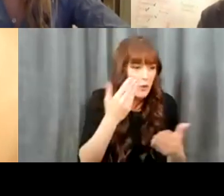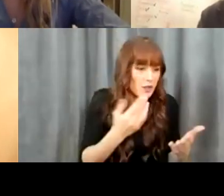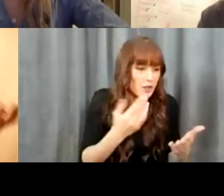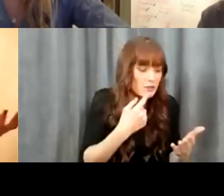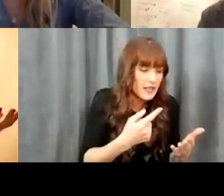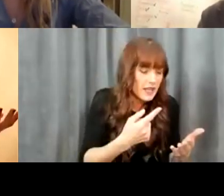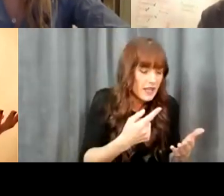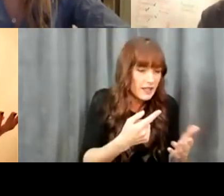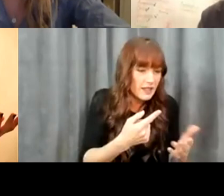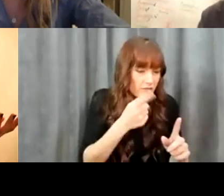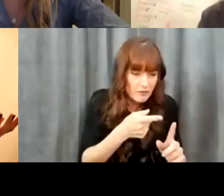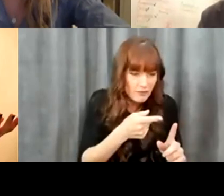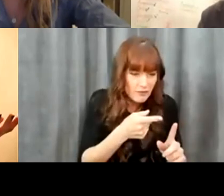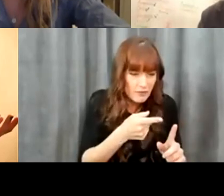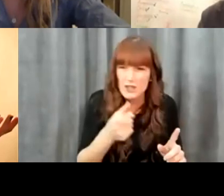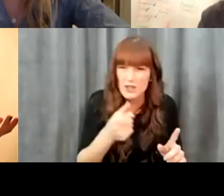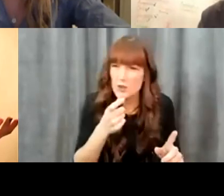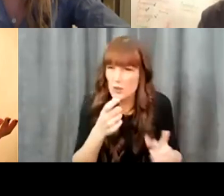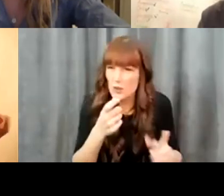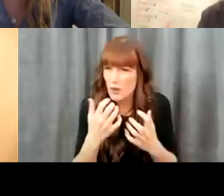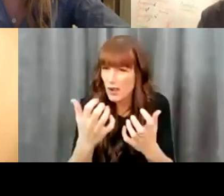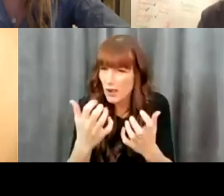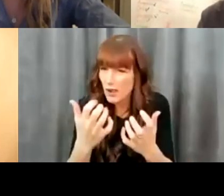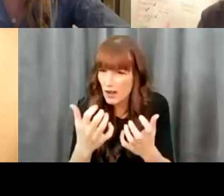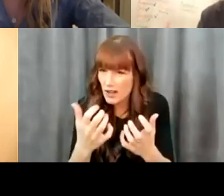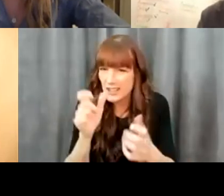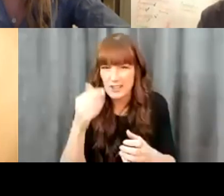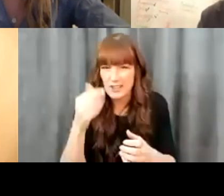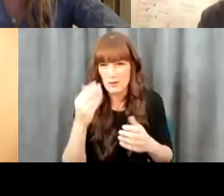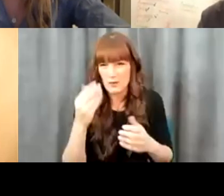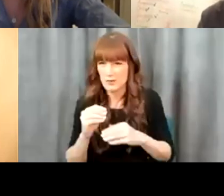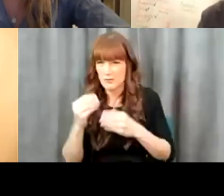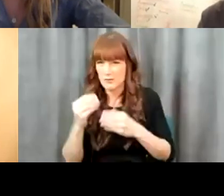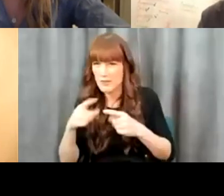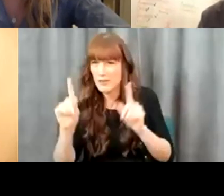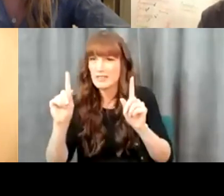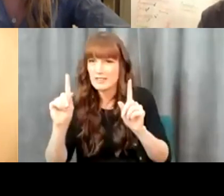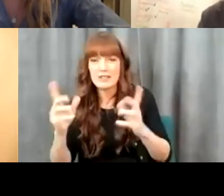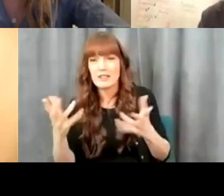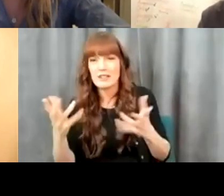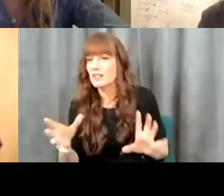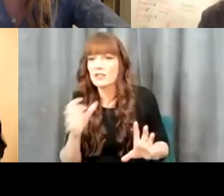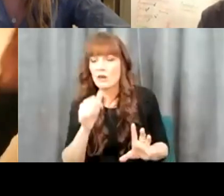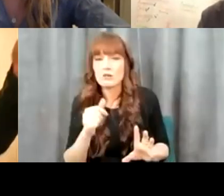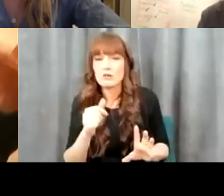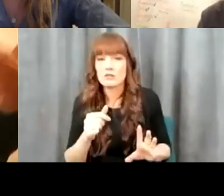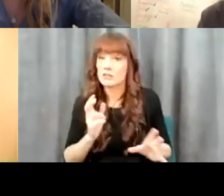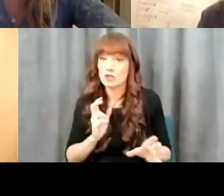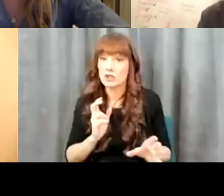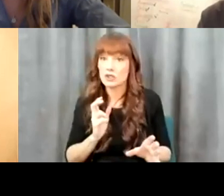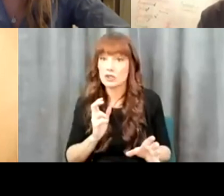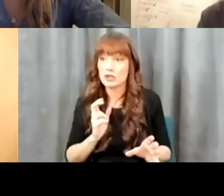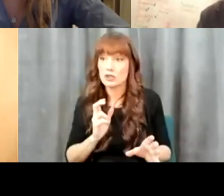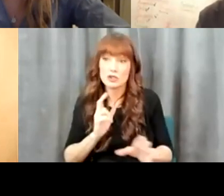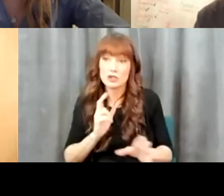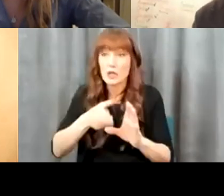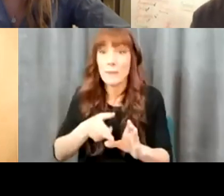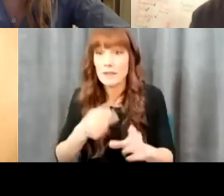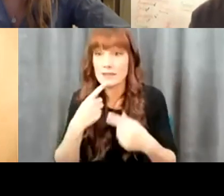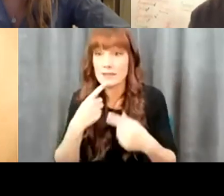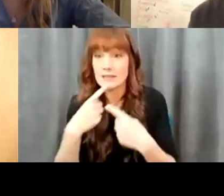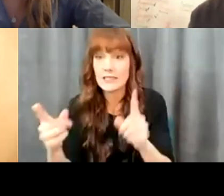it's impossible to know if you're doing it effectively. And so I think that a lot, my advice is to not jump into trying to say it before you know what you're trying to